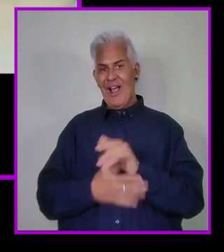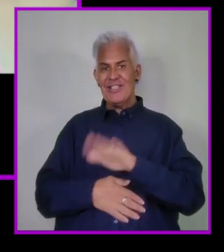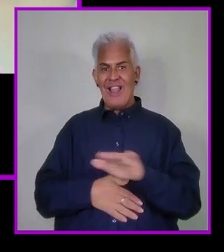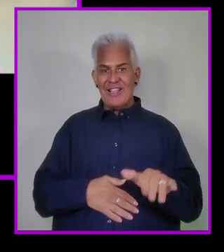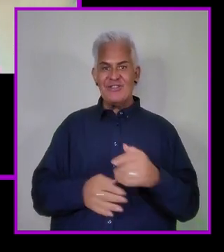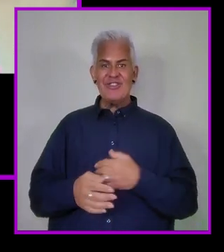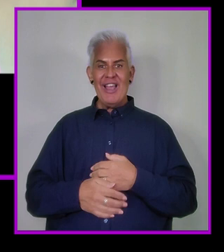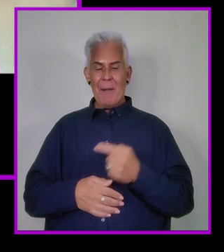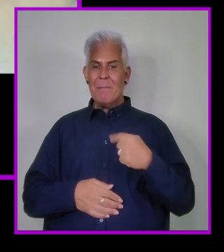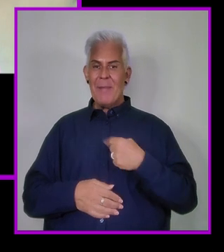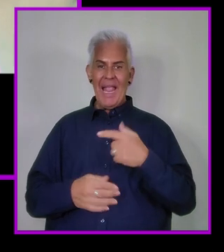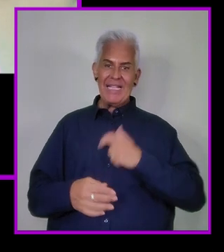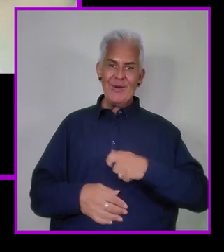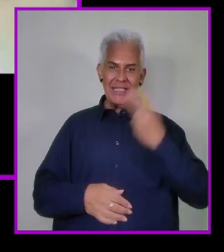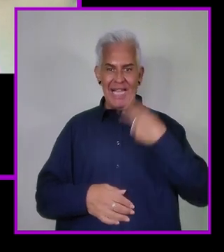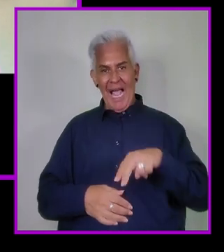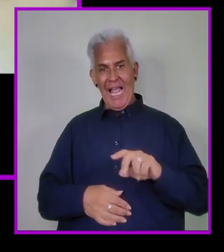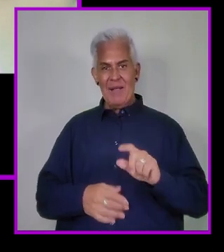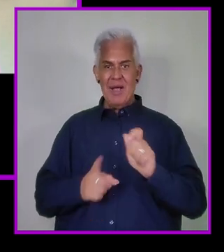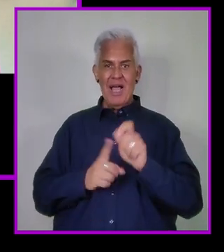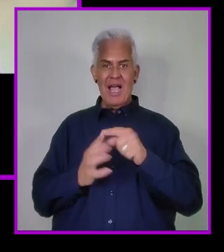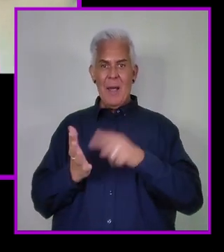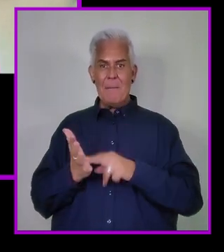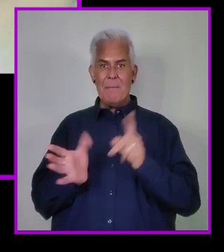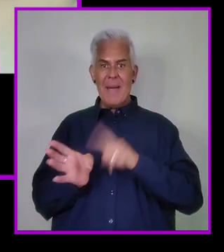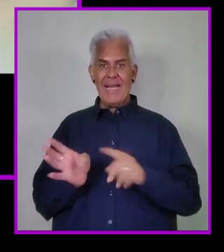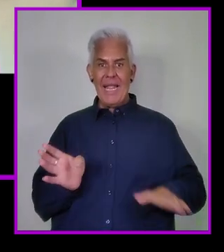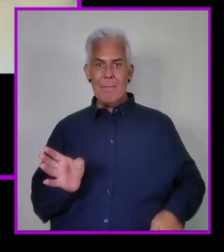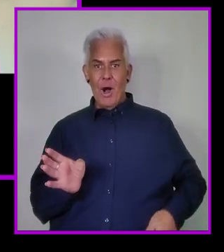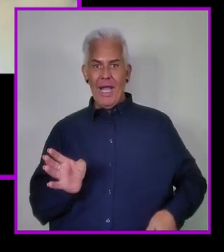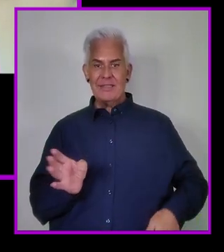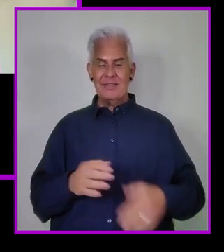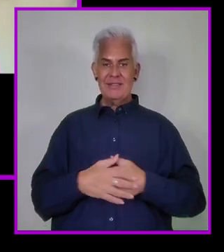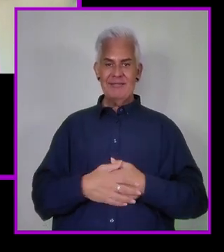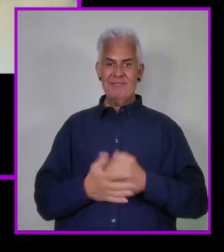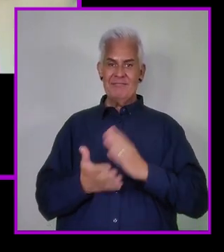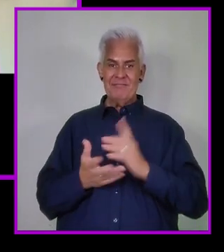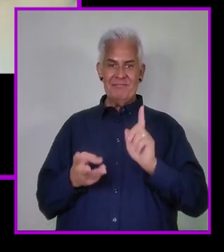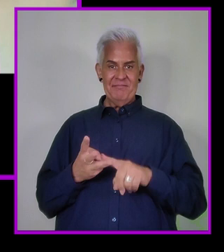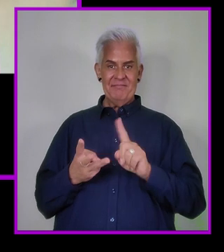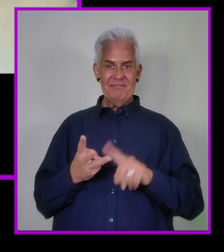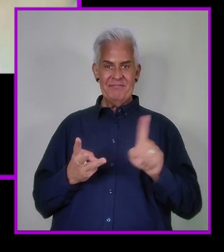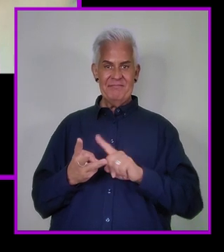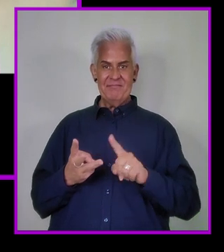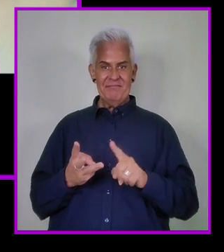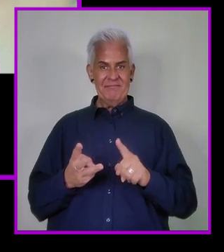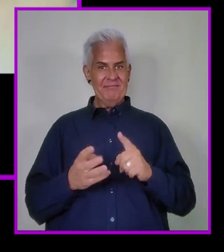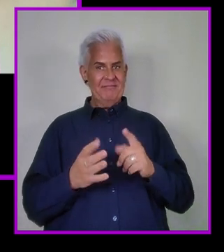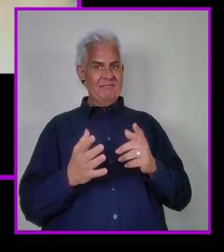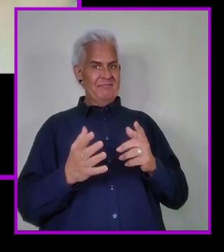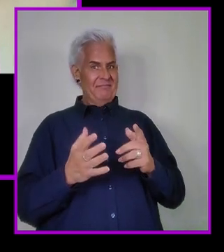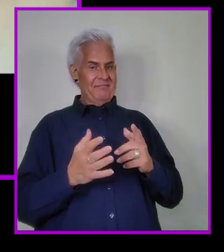playing Penny Pocket. And I suppose one of my highlights had to be picking up my Royal